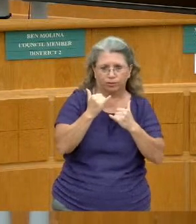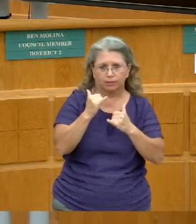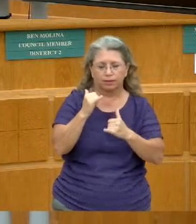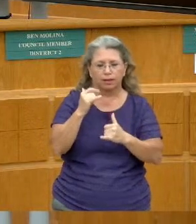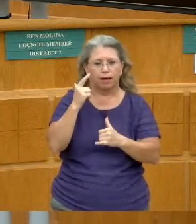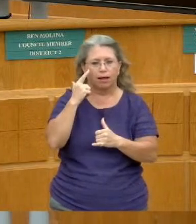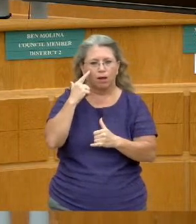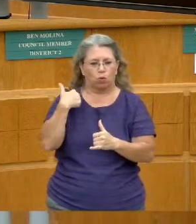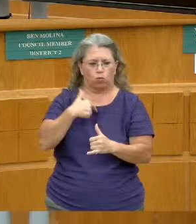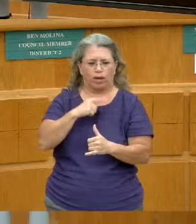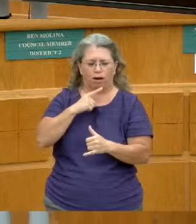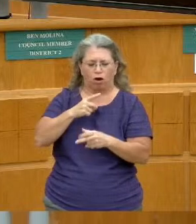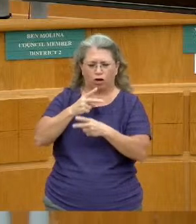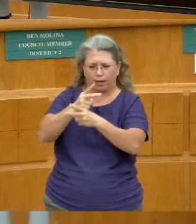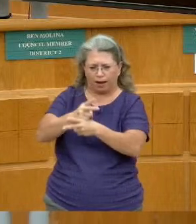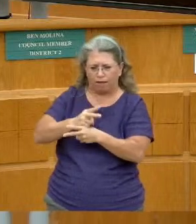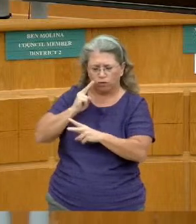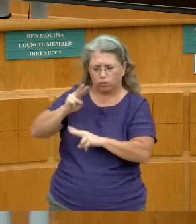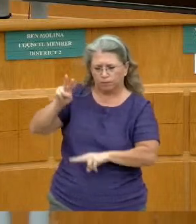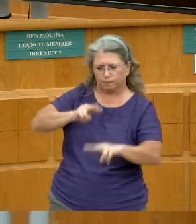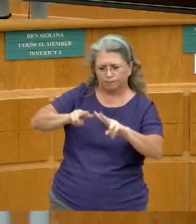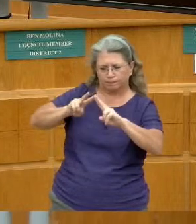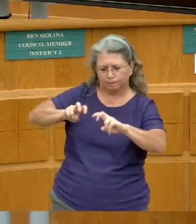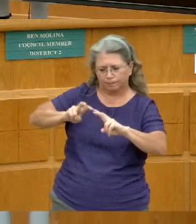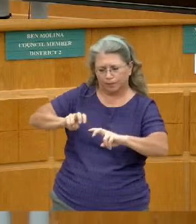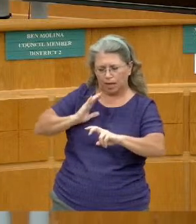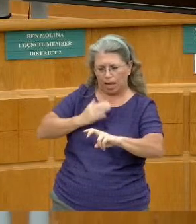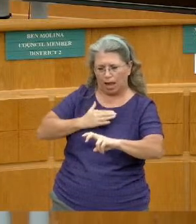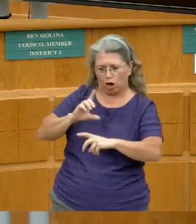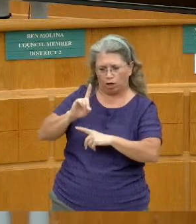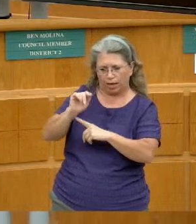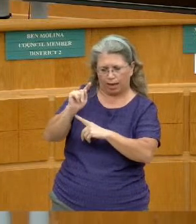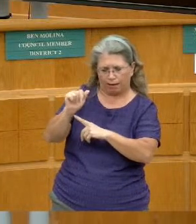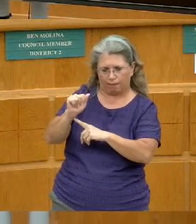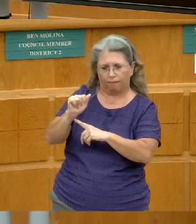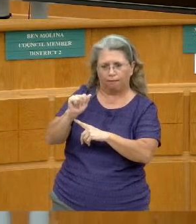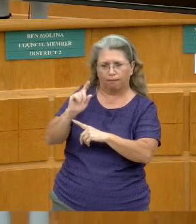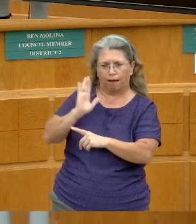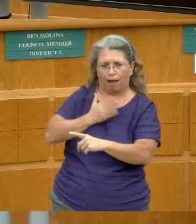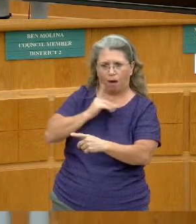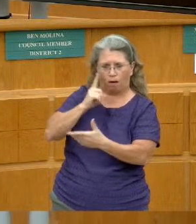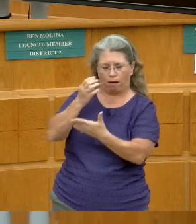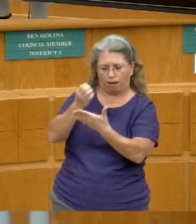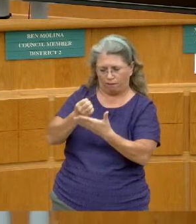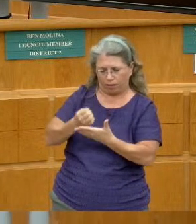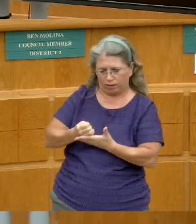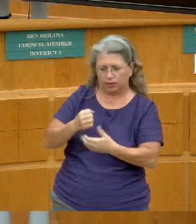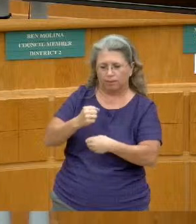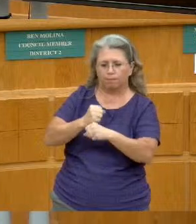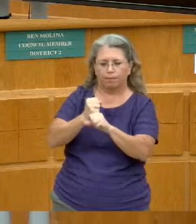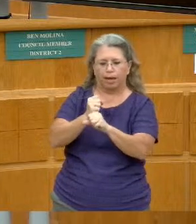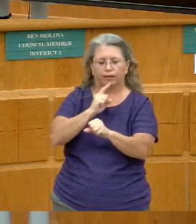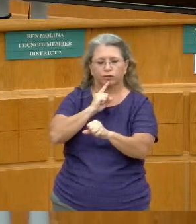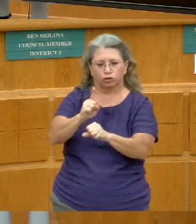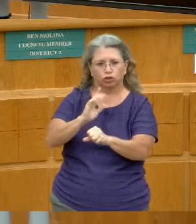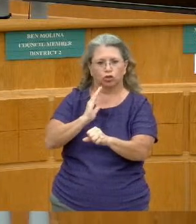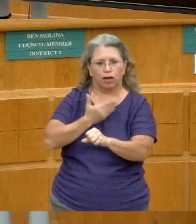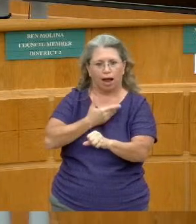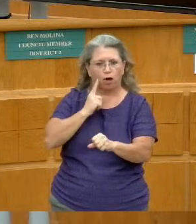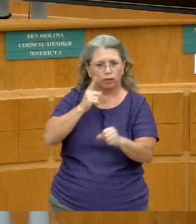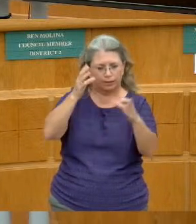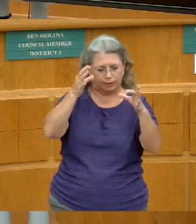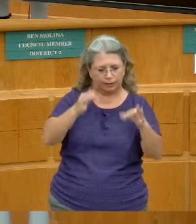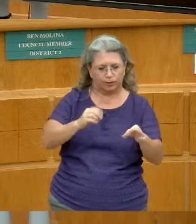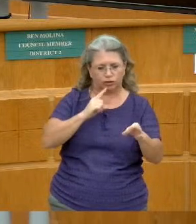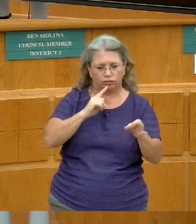really look at the data to make sure that our decision-making is very connected to that